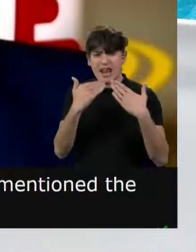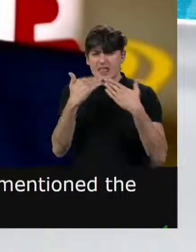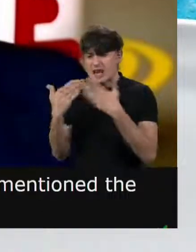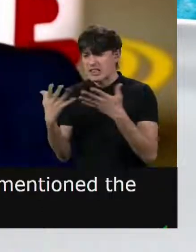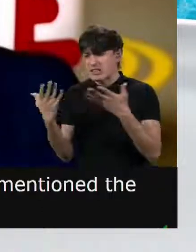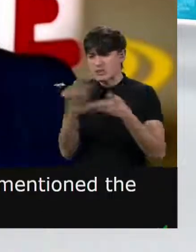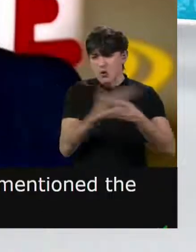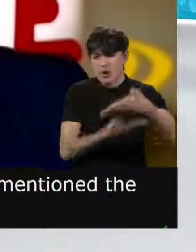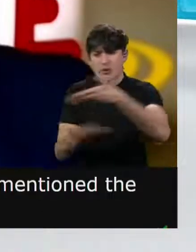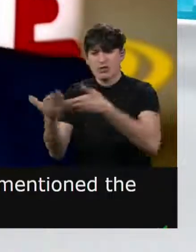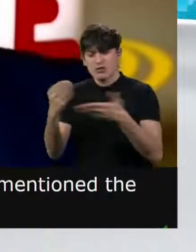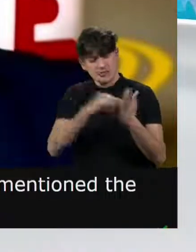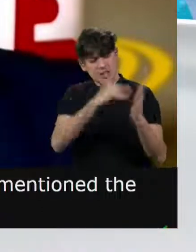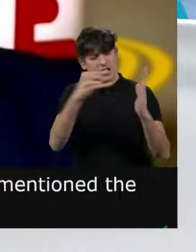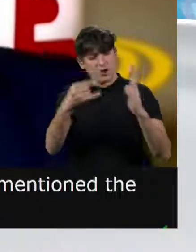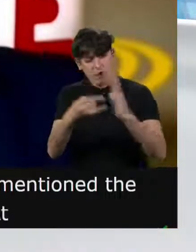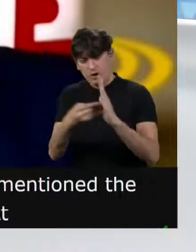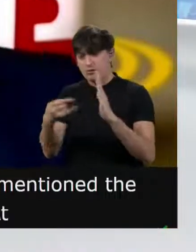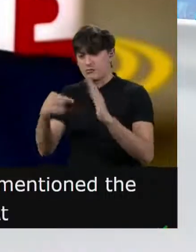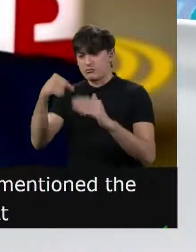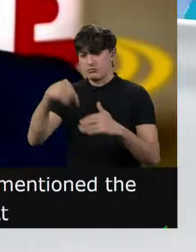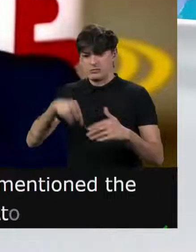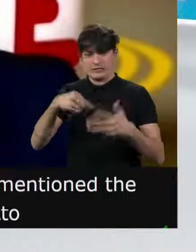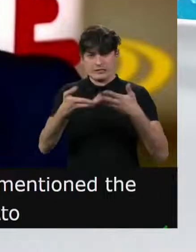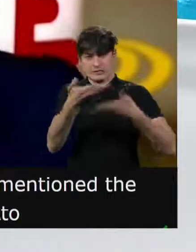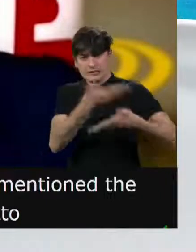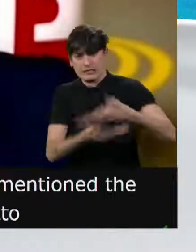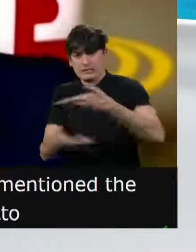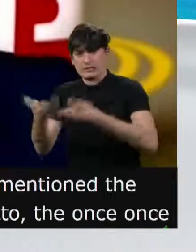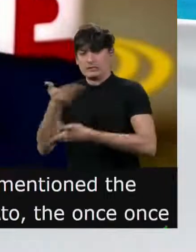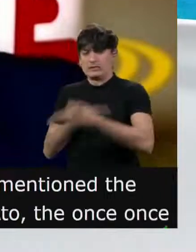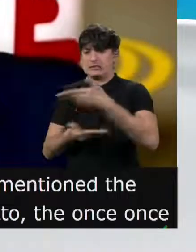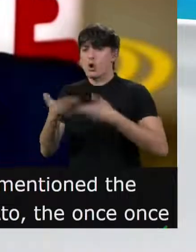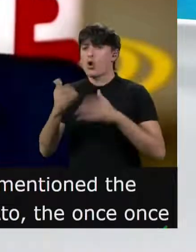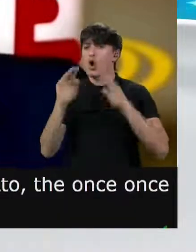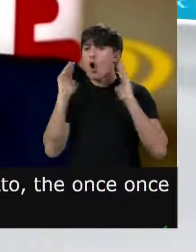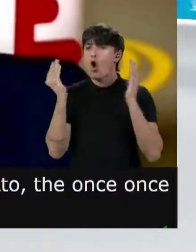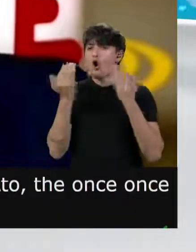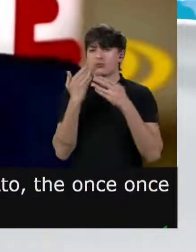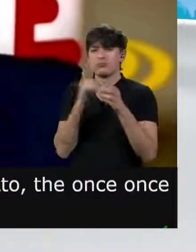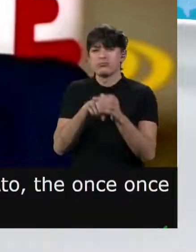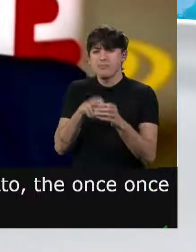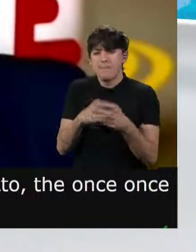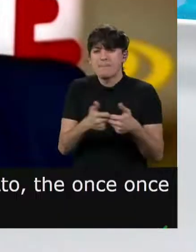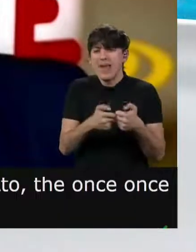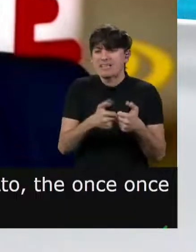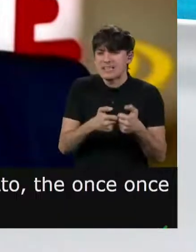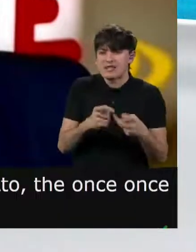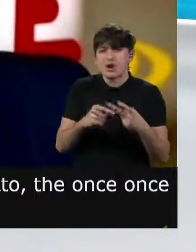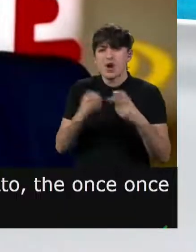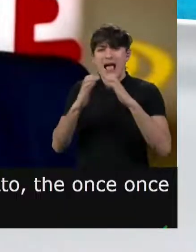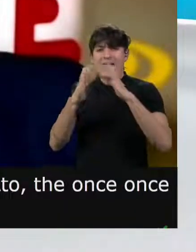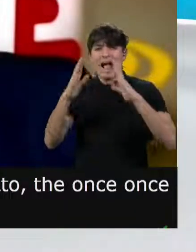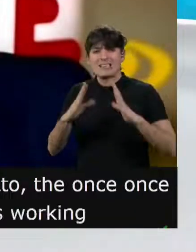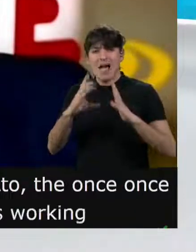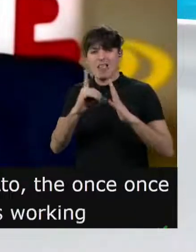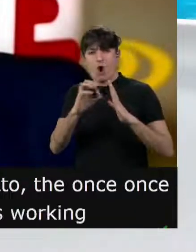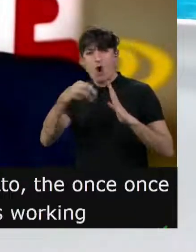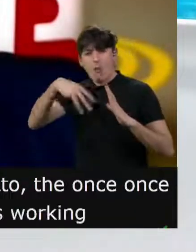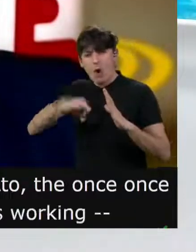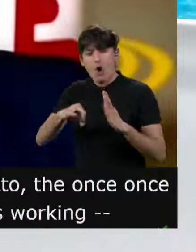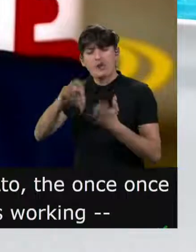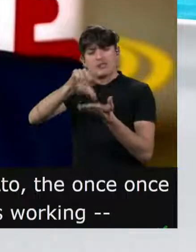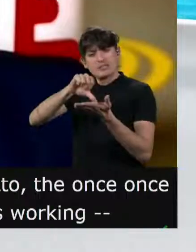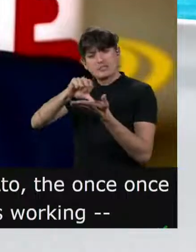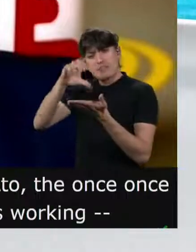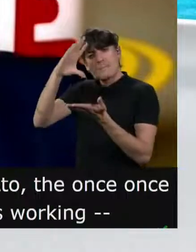ONTE Social Group, all of the technological collaborators working, PlayStation, Casa Duomo,